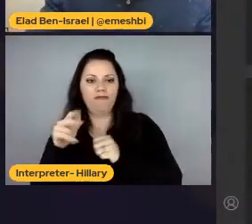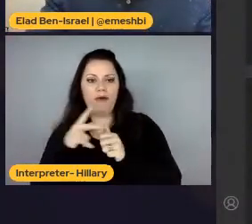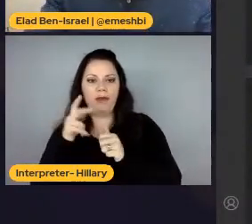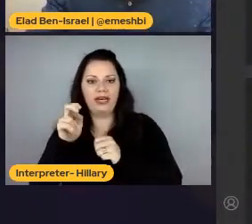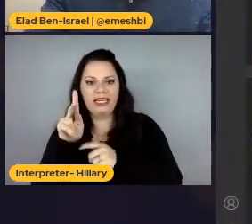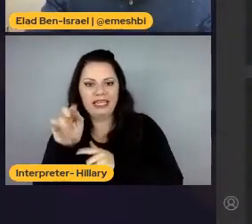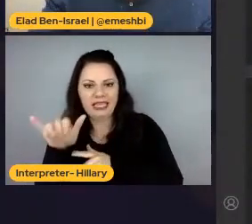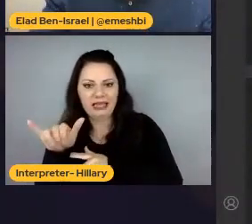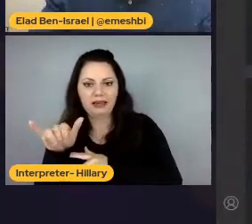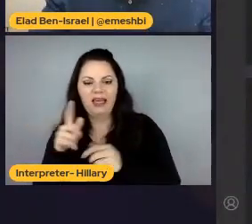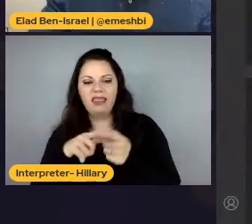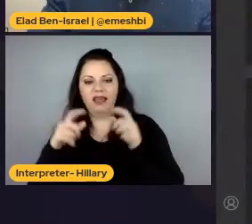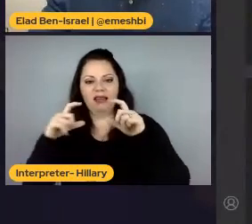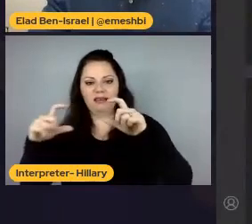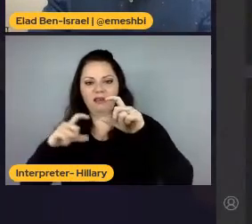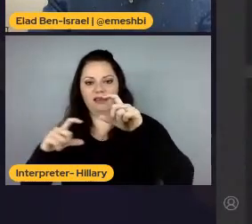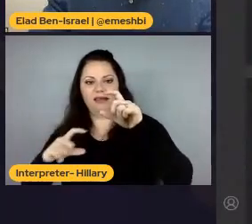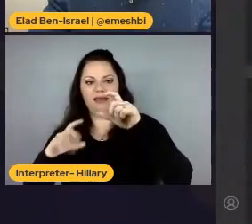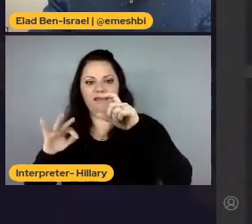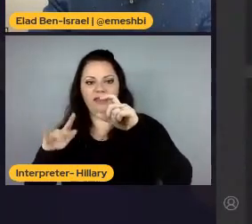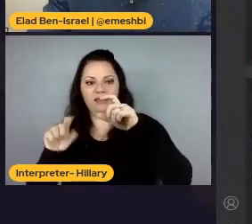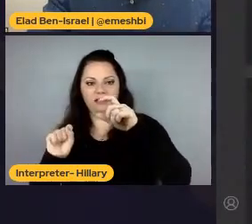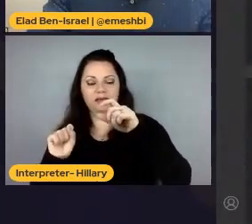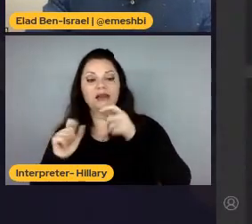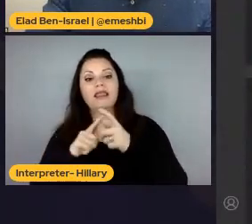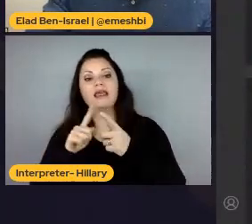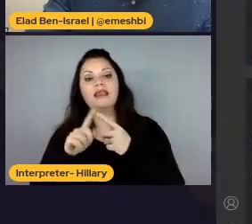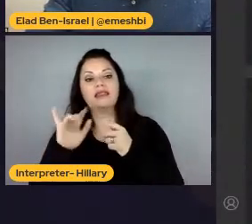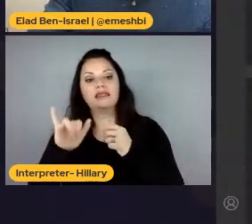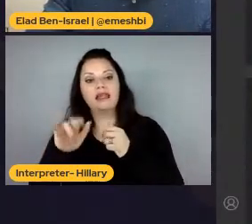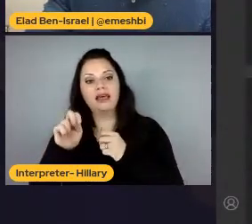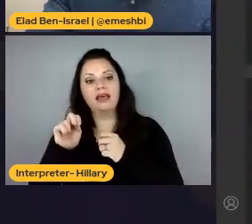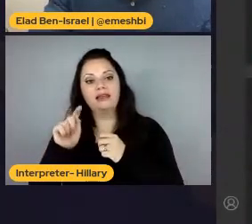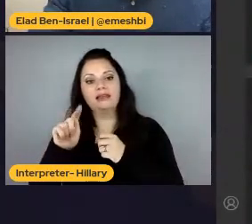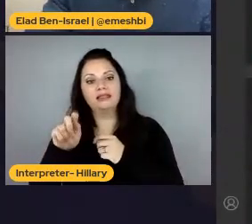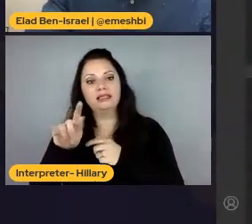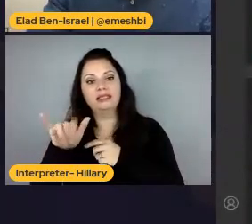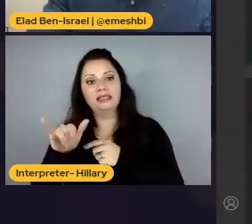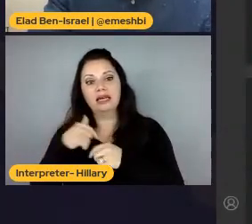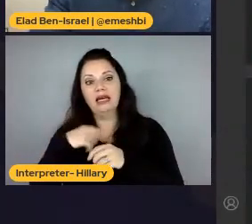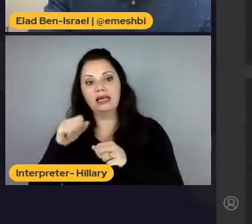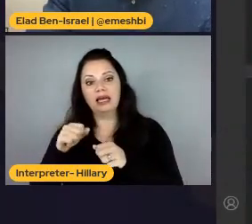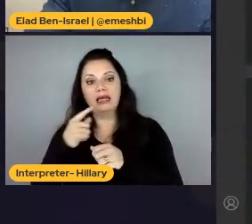and then a bunch of fields. And then from that entity, I can do something like entity